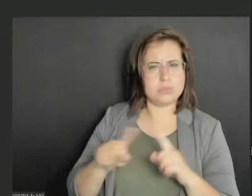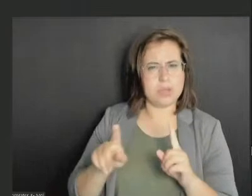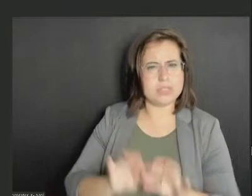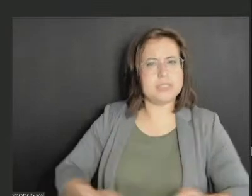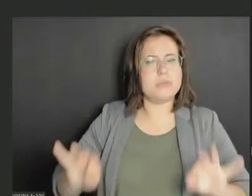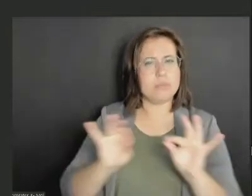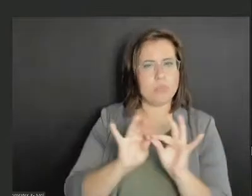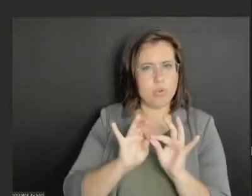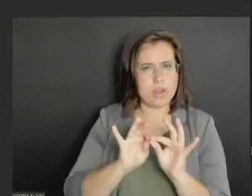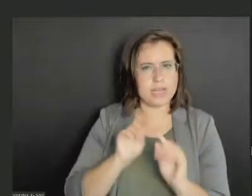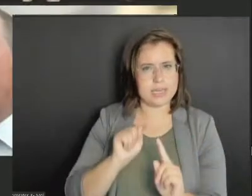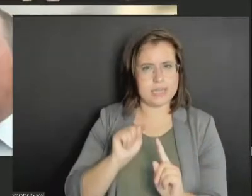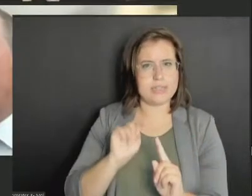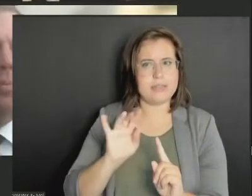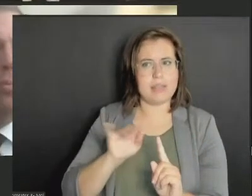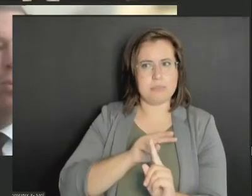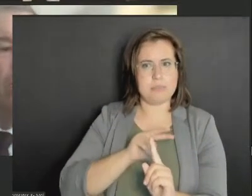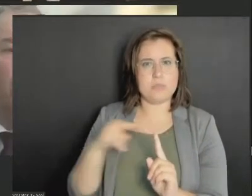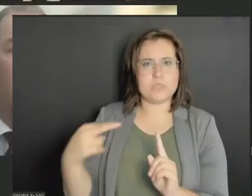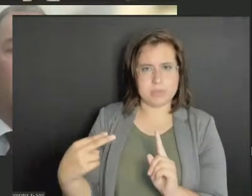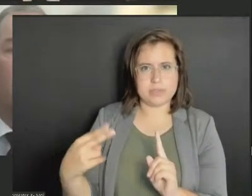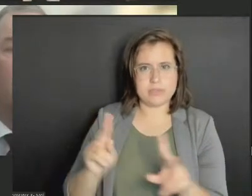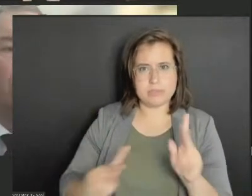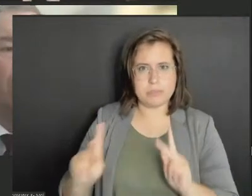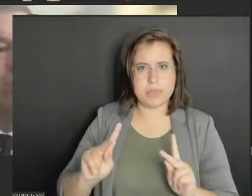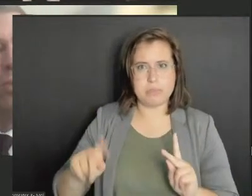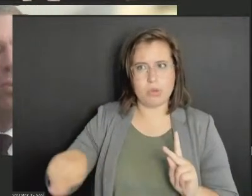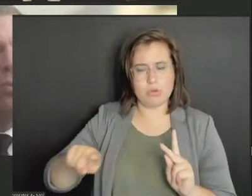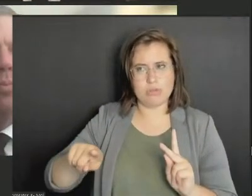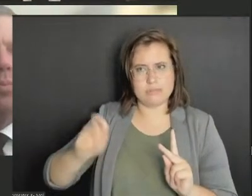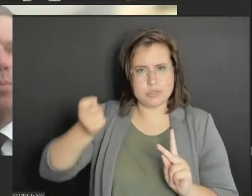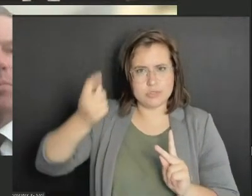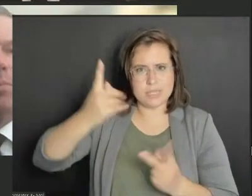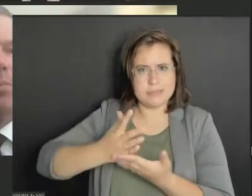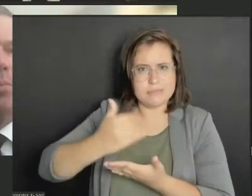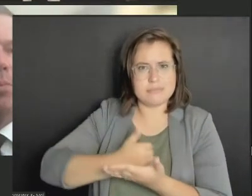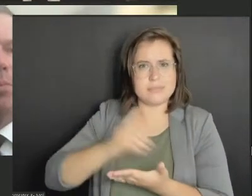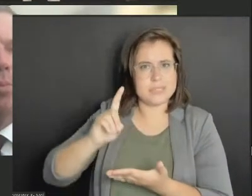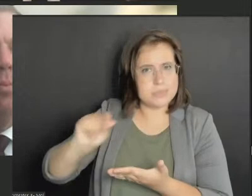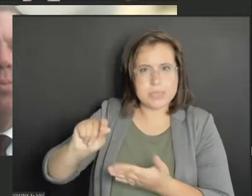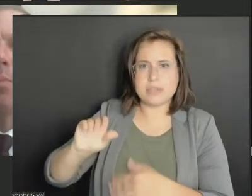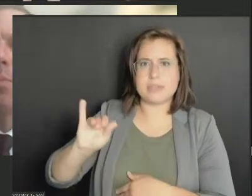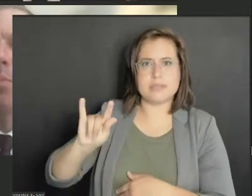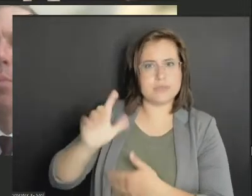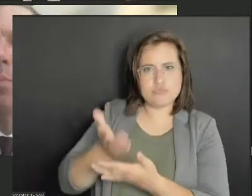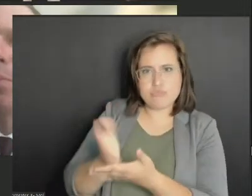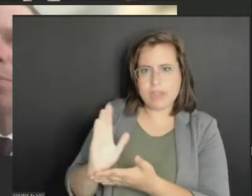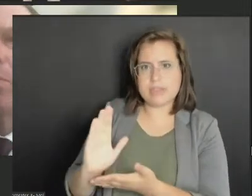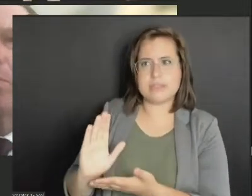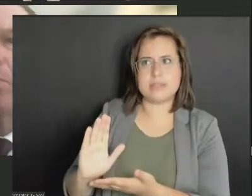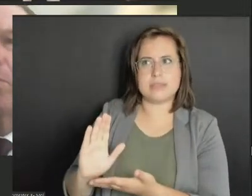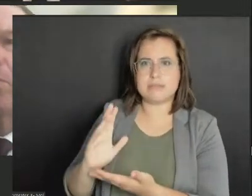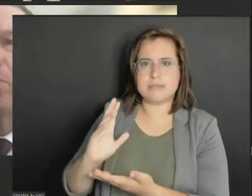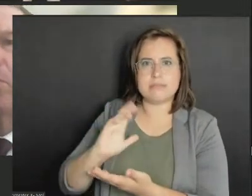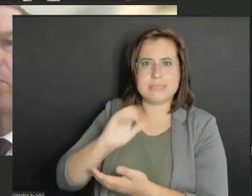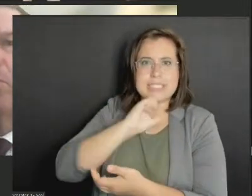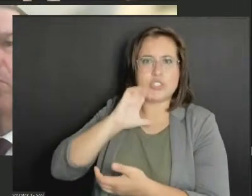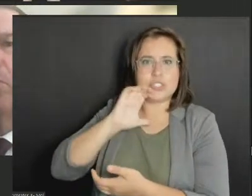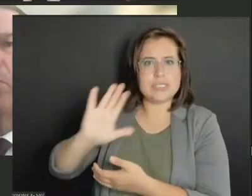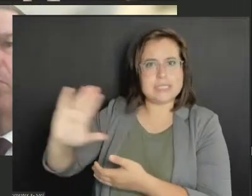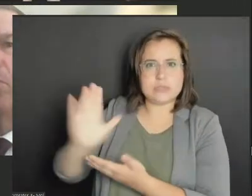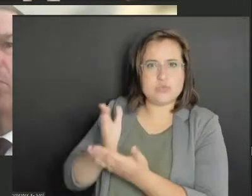having the perspective of people who understand disabilities, civil rights, and the rights of elders as part